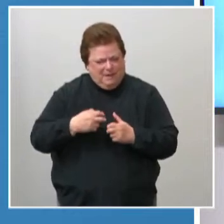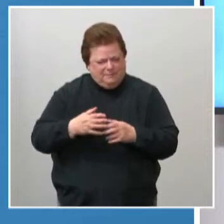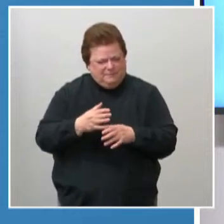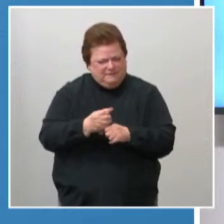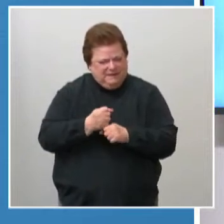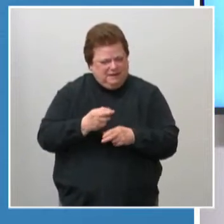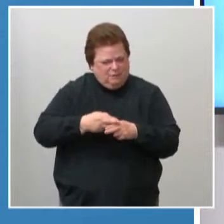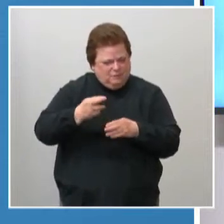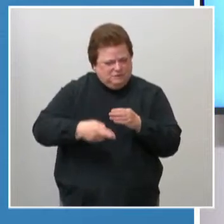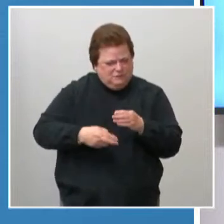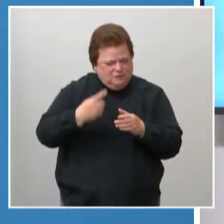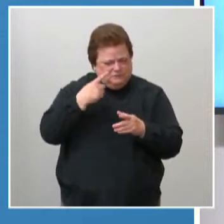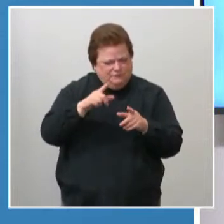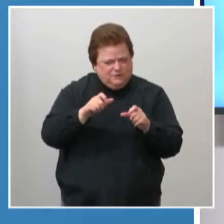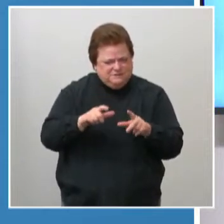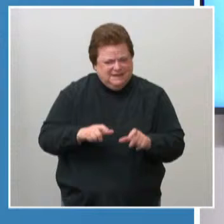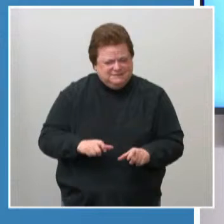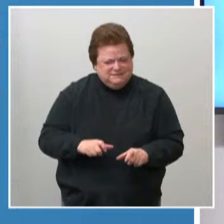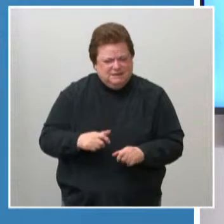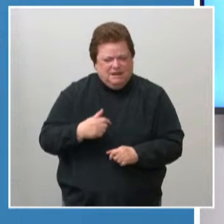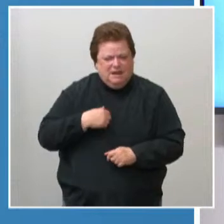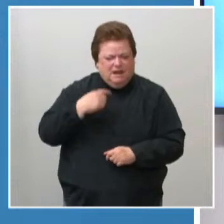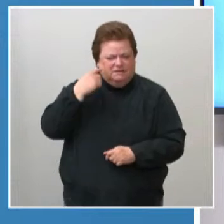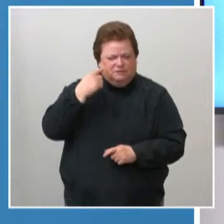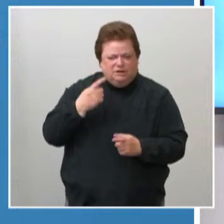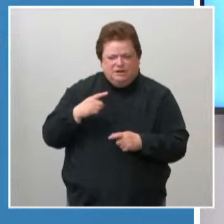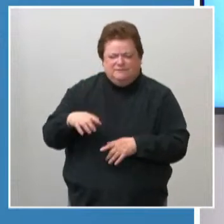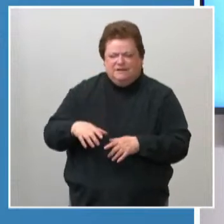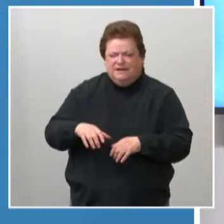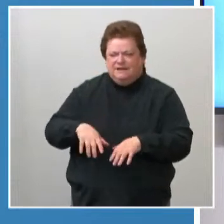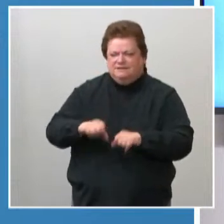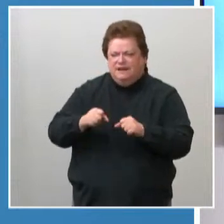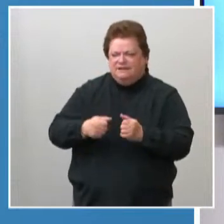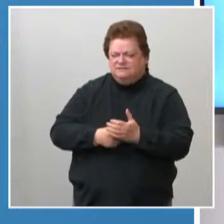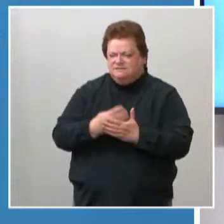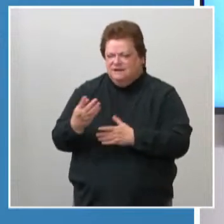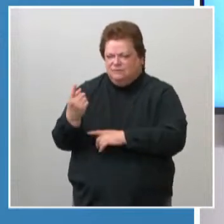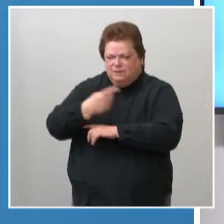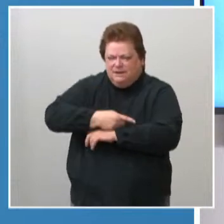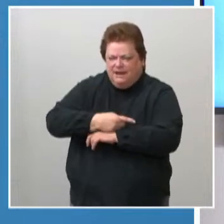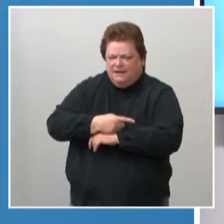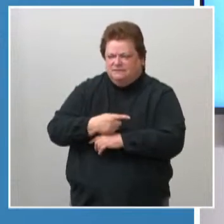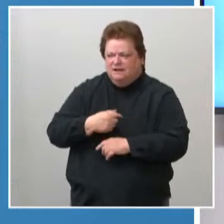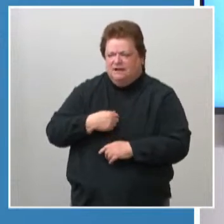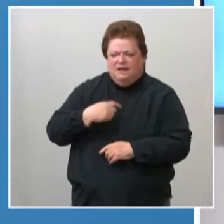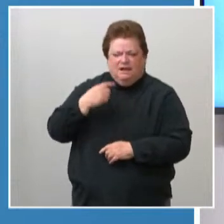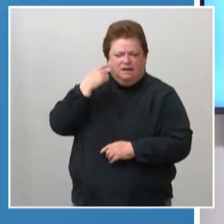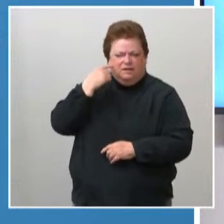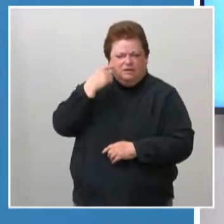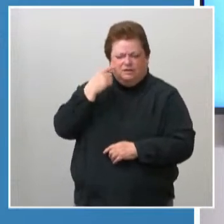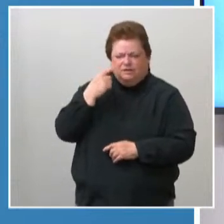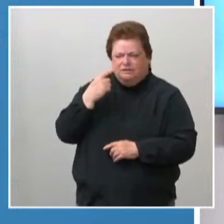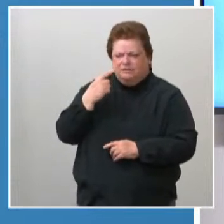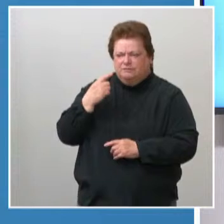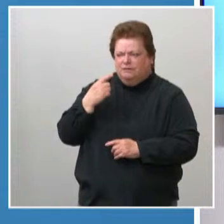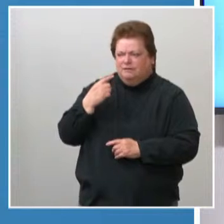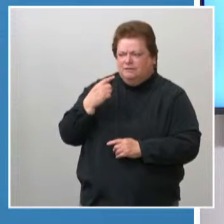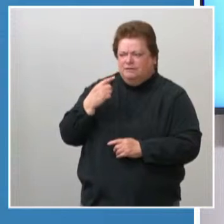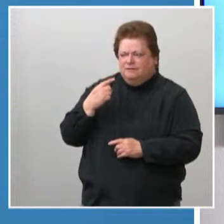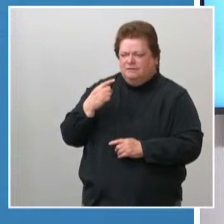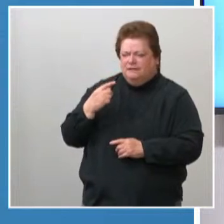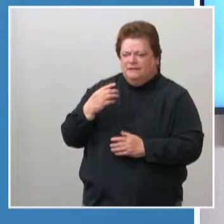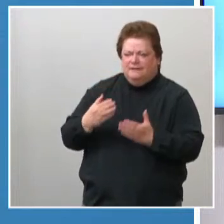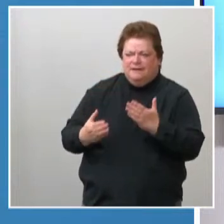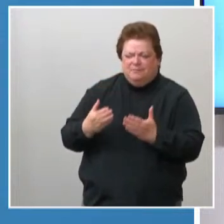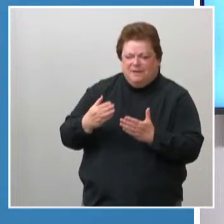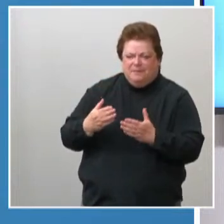heard anything? I've heard instances of it taking several days. I also heard there was at least one day and possibly more where they